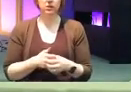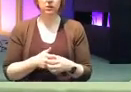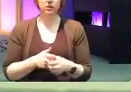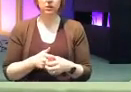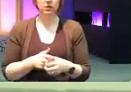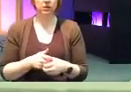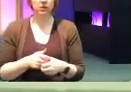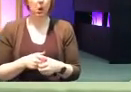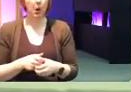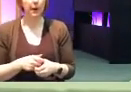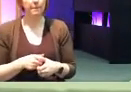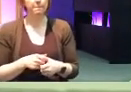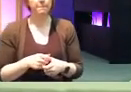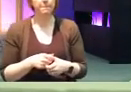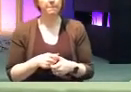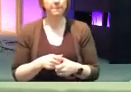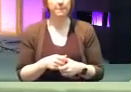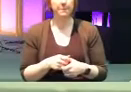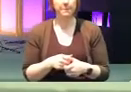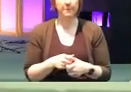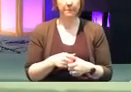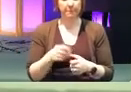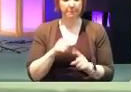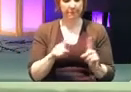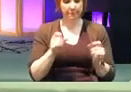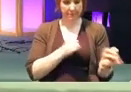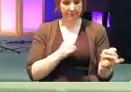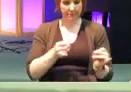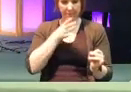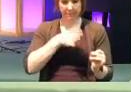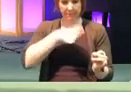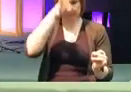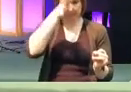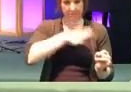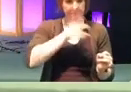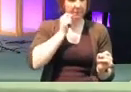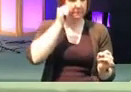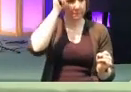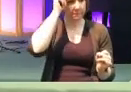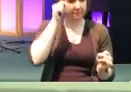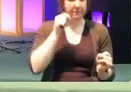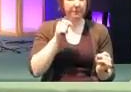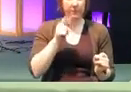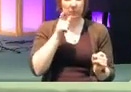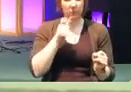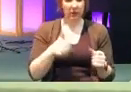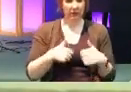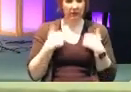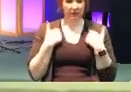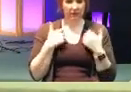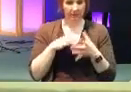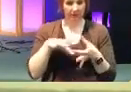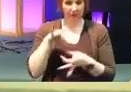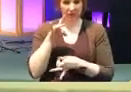But individuals, men, women, young adults, teenagers who live on the edge